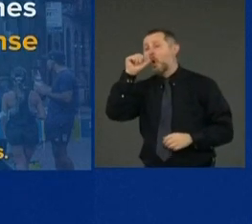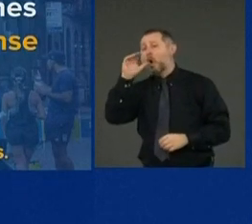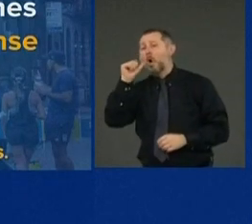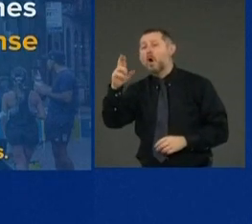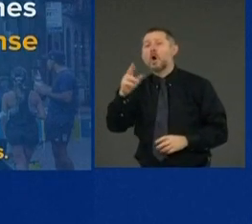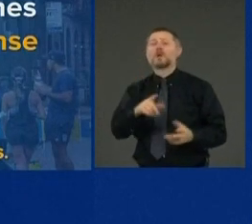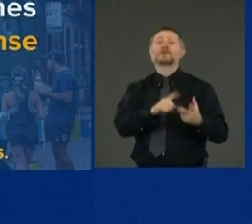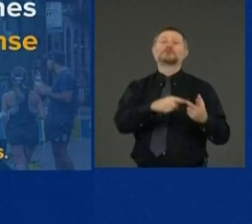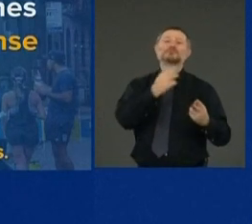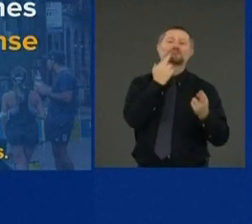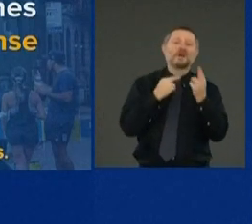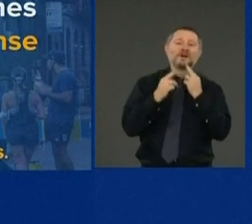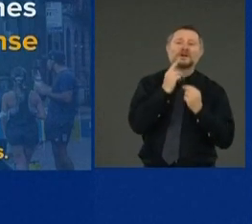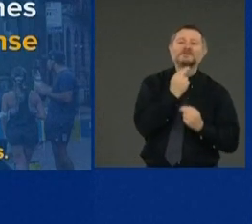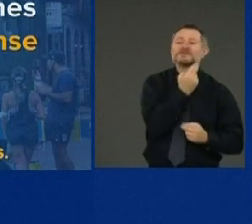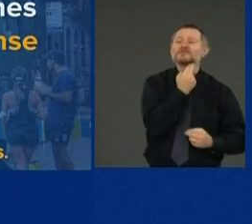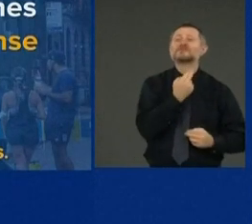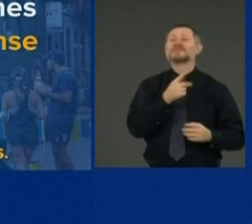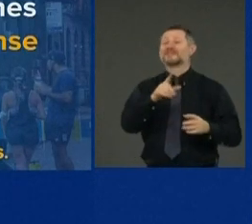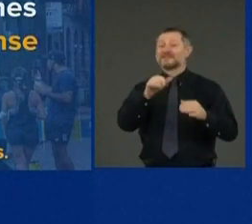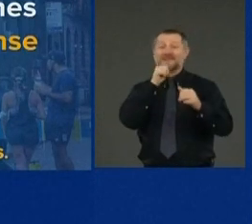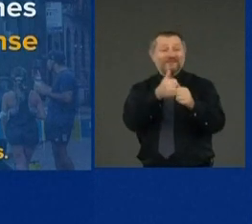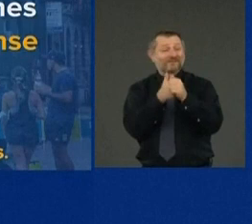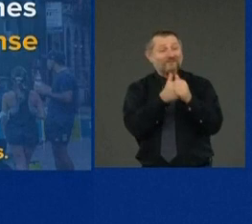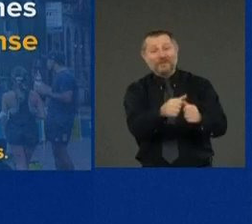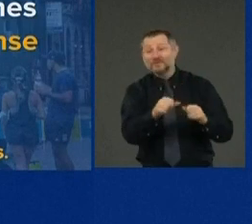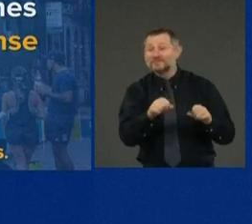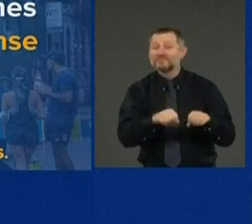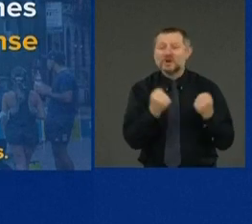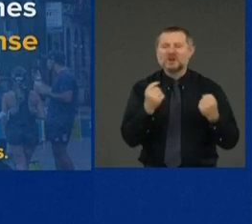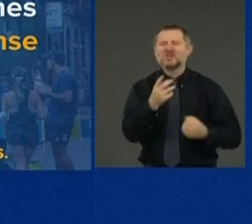an immediate suspension of their license.